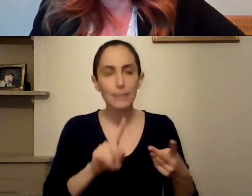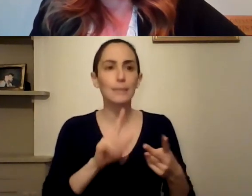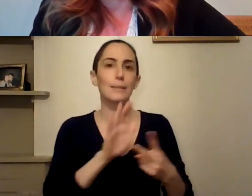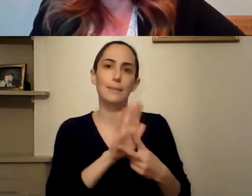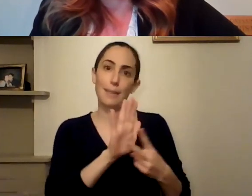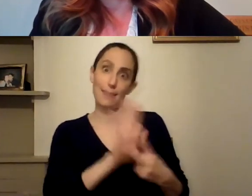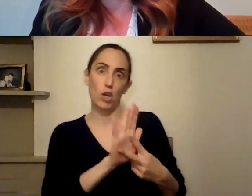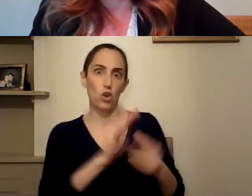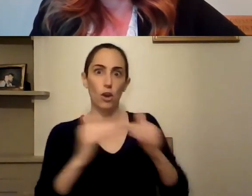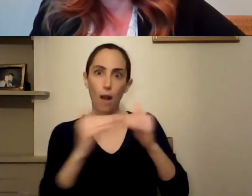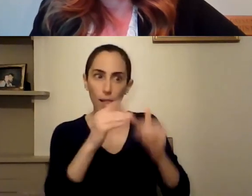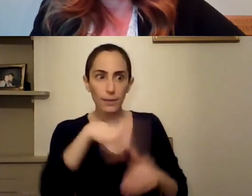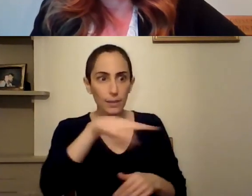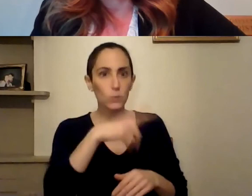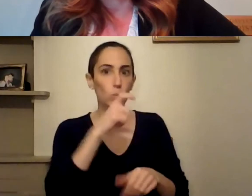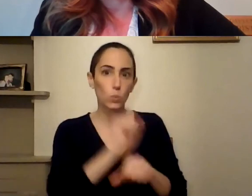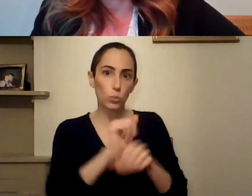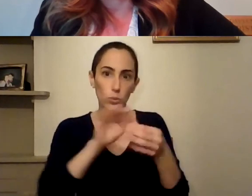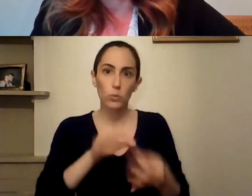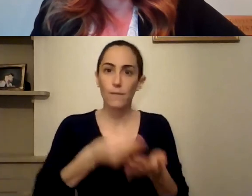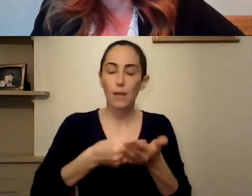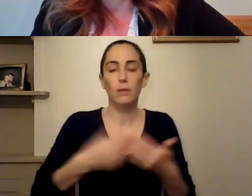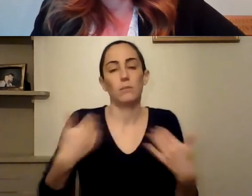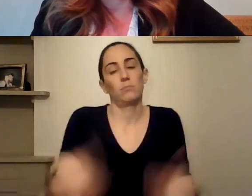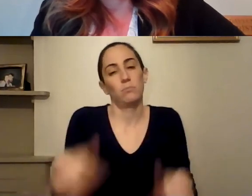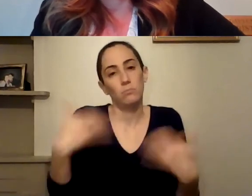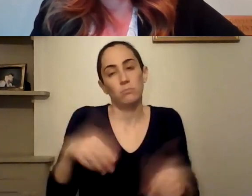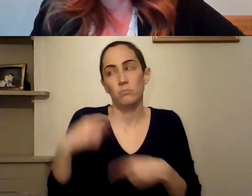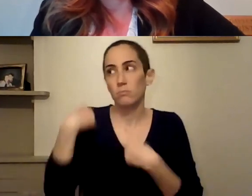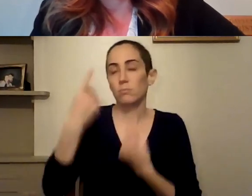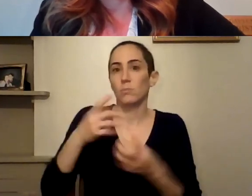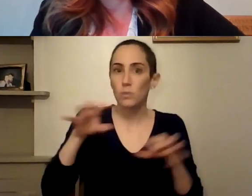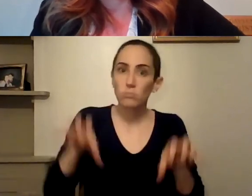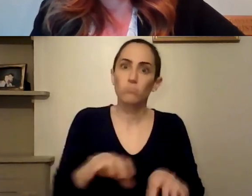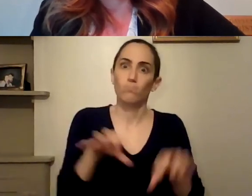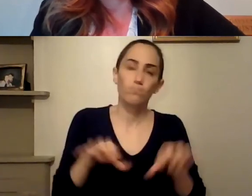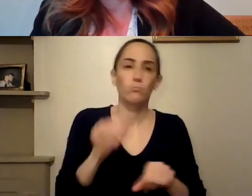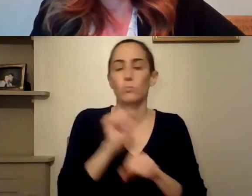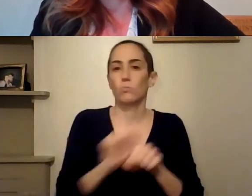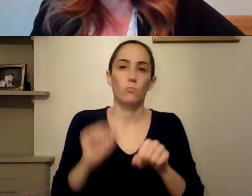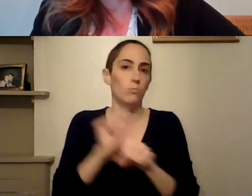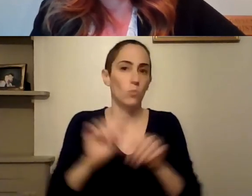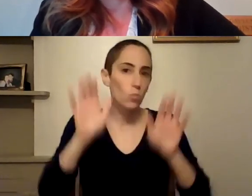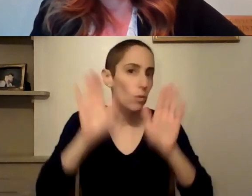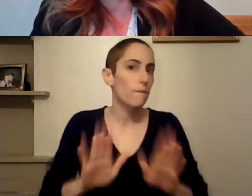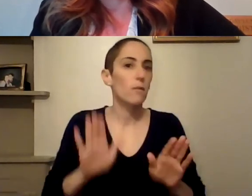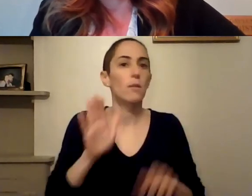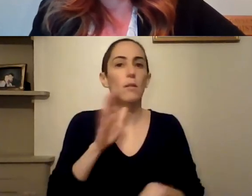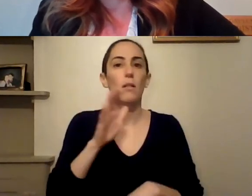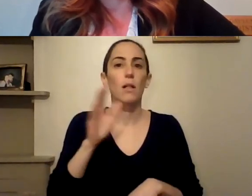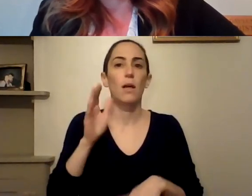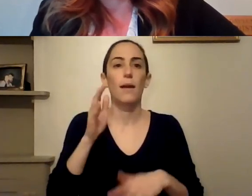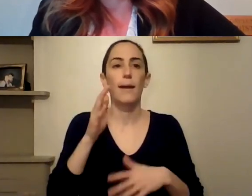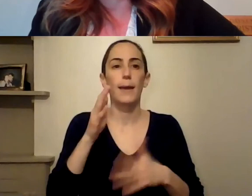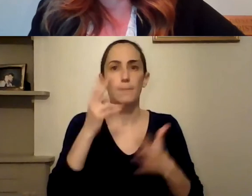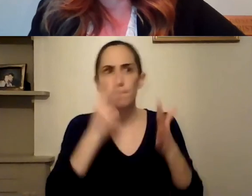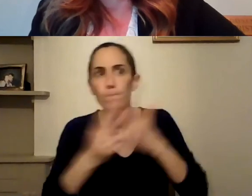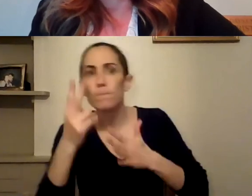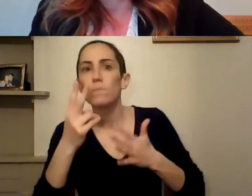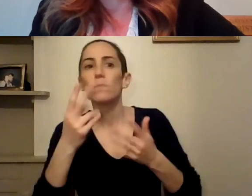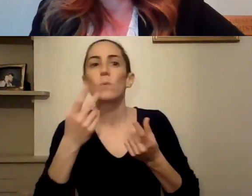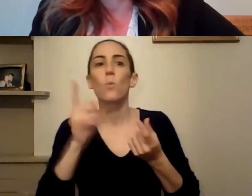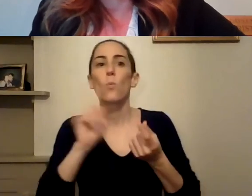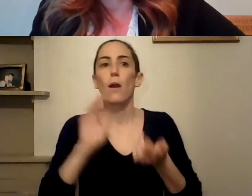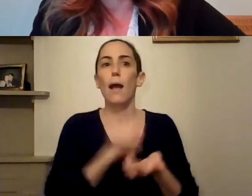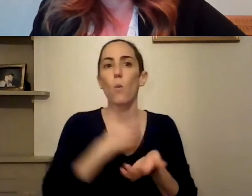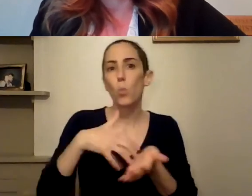colleagues in finance have done an incredible job of really projecting what our vulnerabilities are and